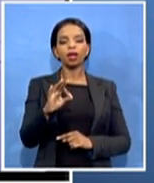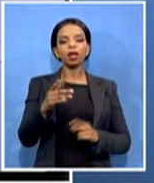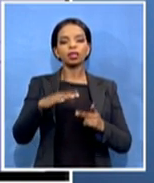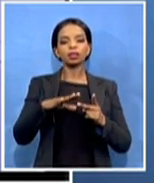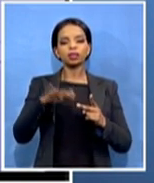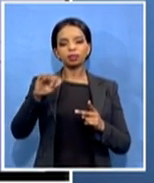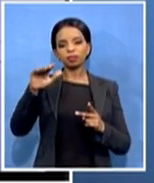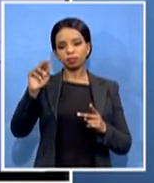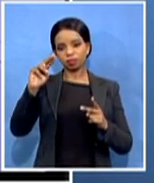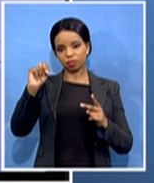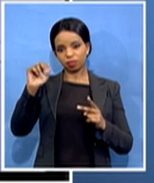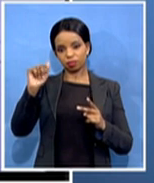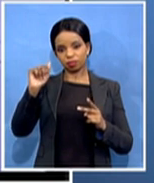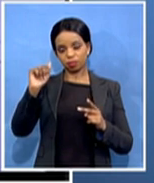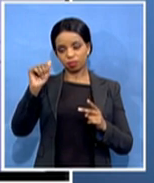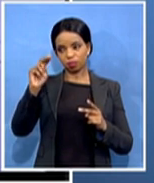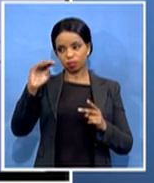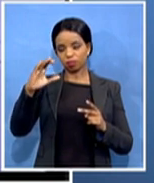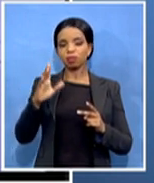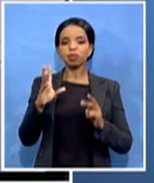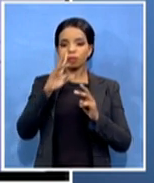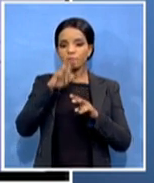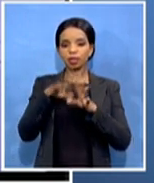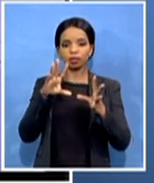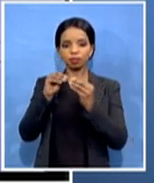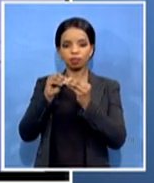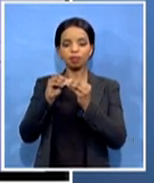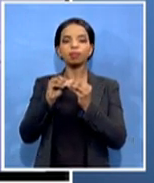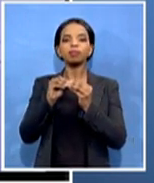is binding on all of us, including the president.